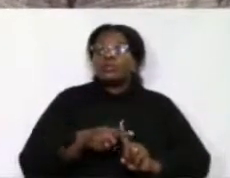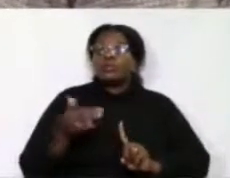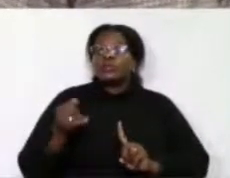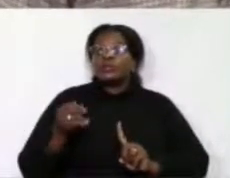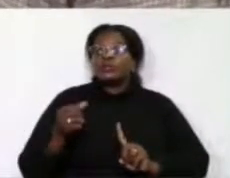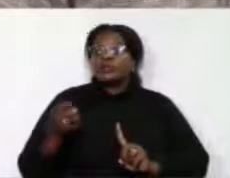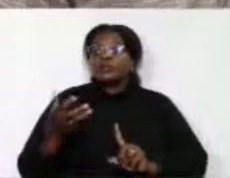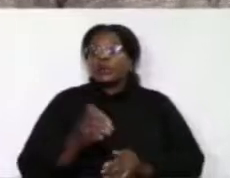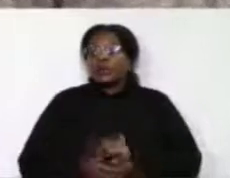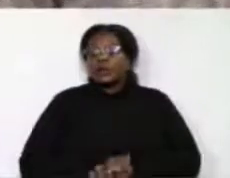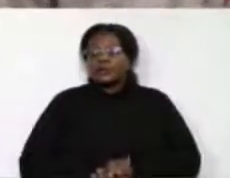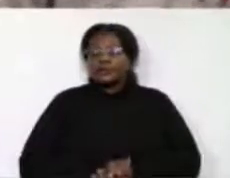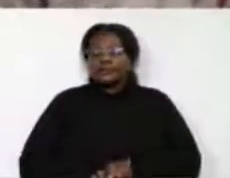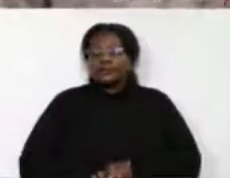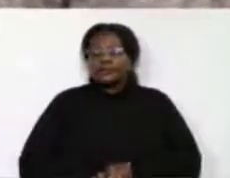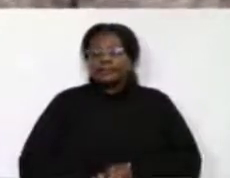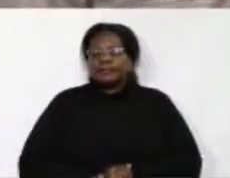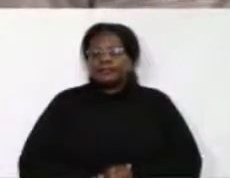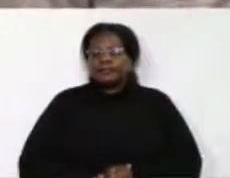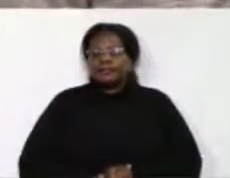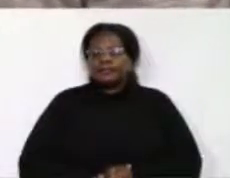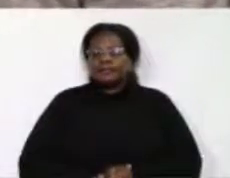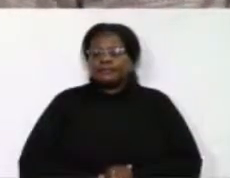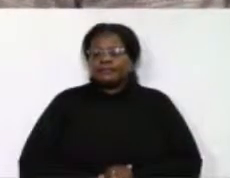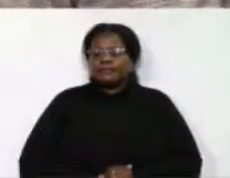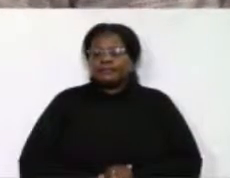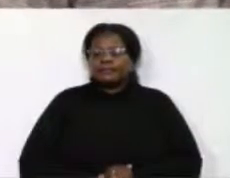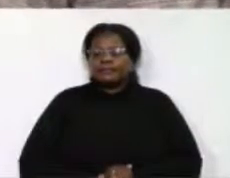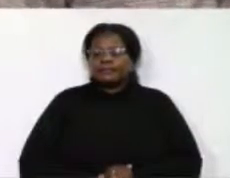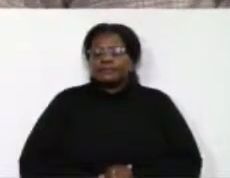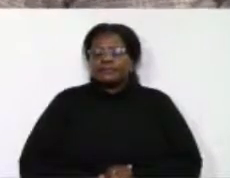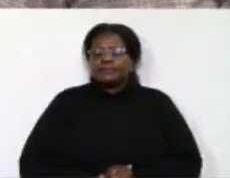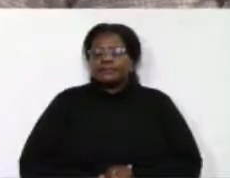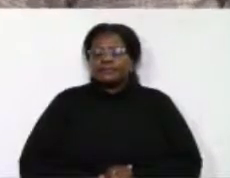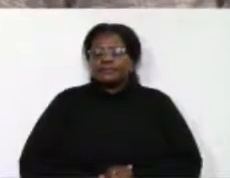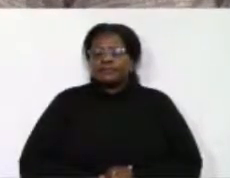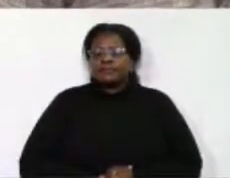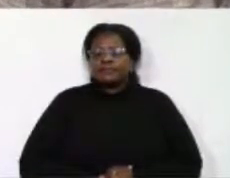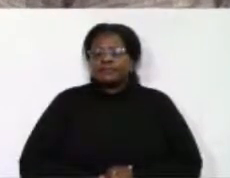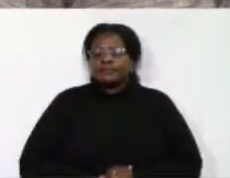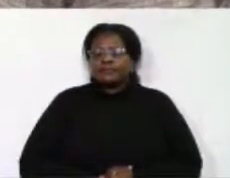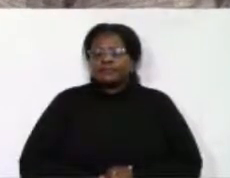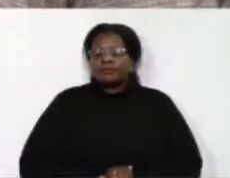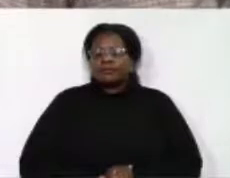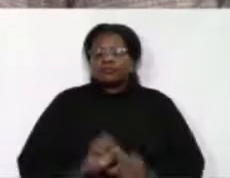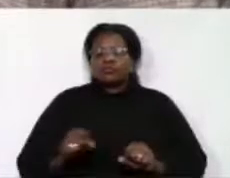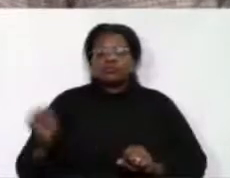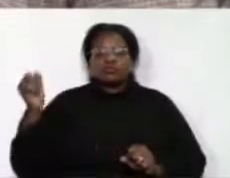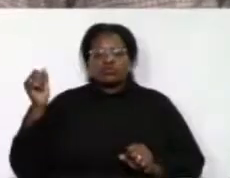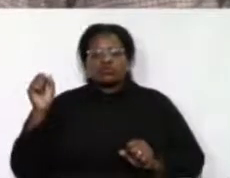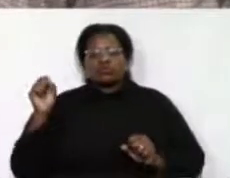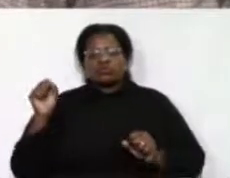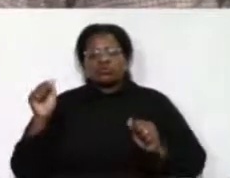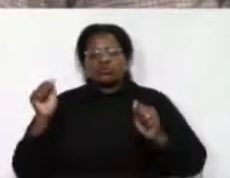At the bottom. I ran out of room, so the bottom comes here. So you would like to be,